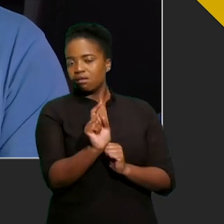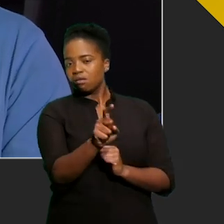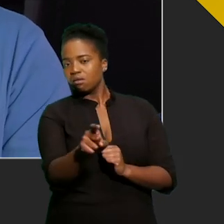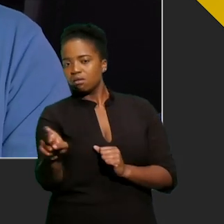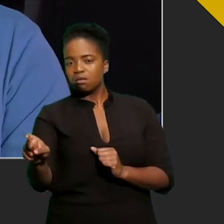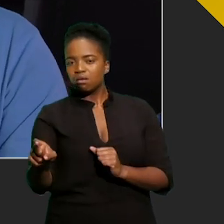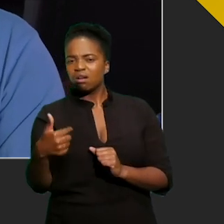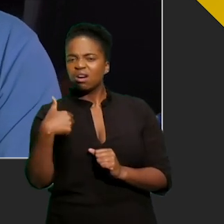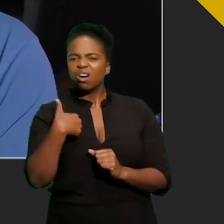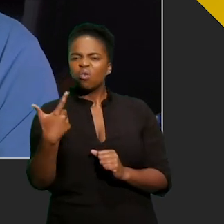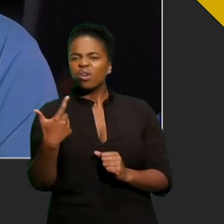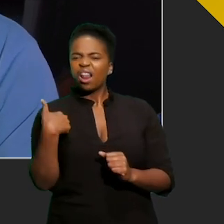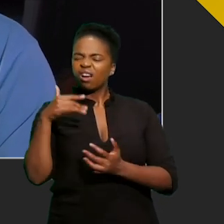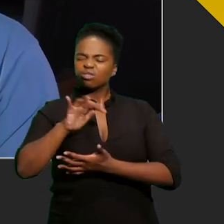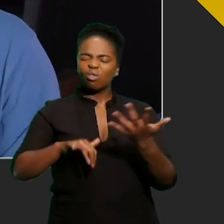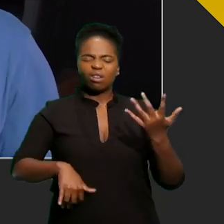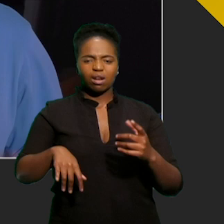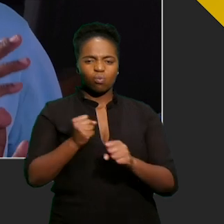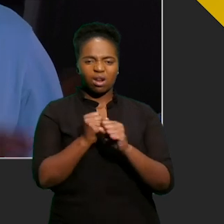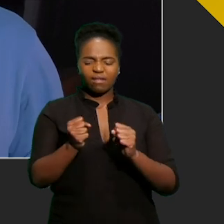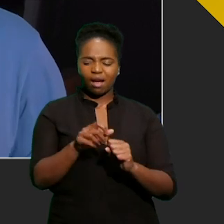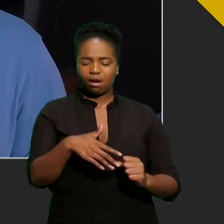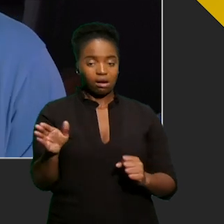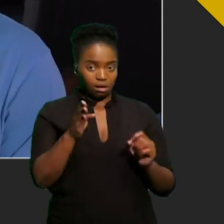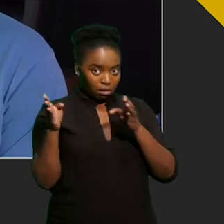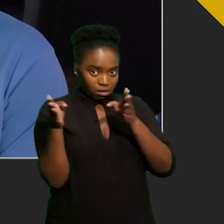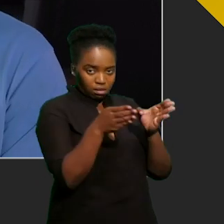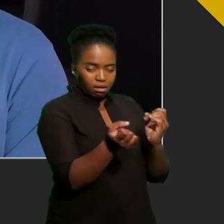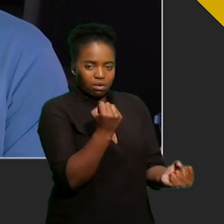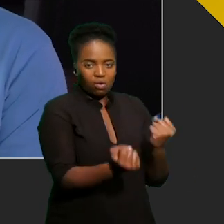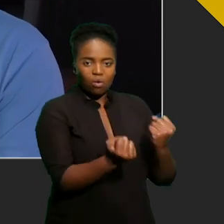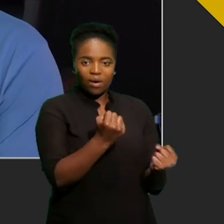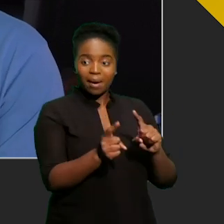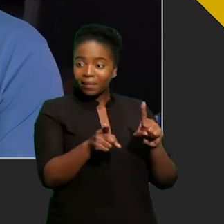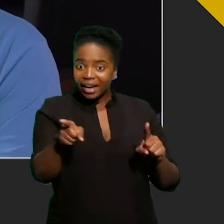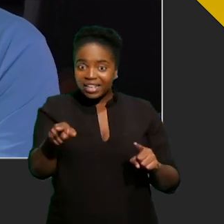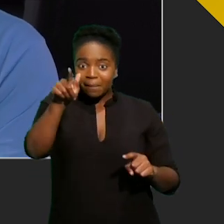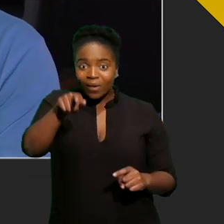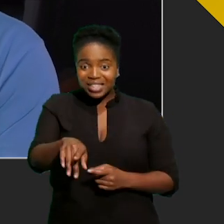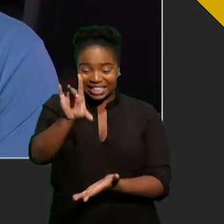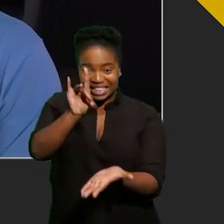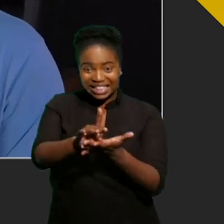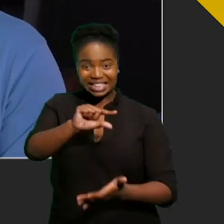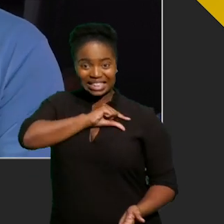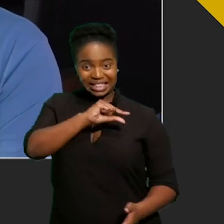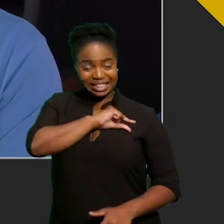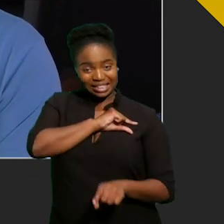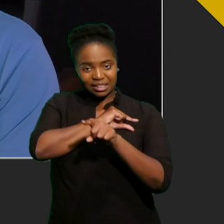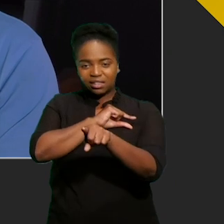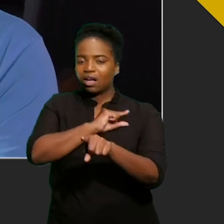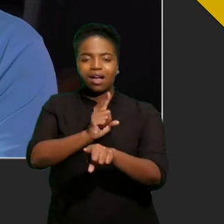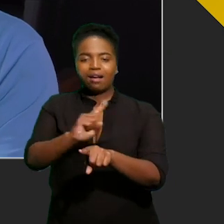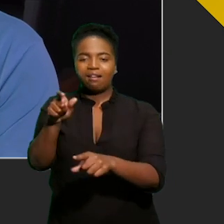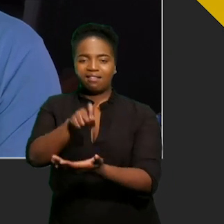we don't take that as a story. You know, we focus on the story in courts, but where a journalist has been found wanting, we don't